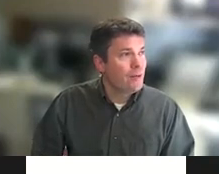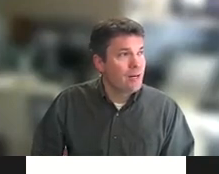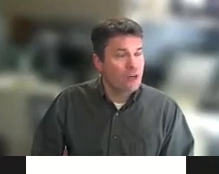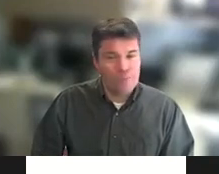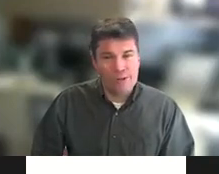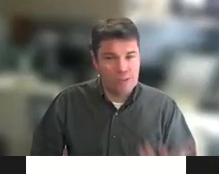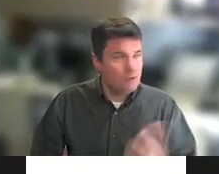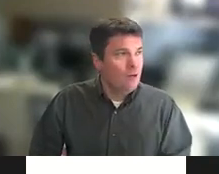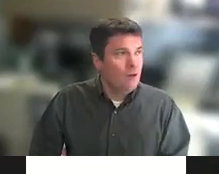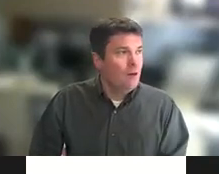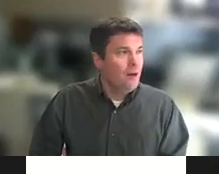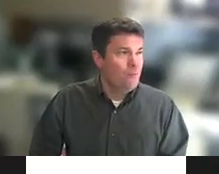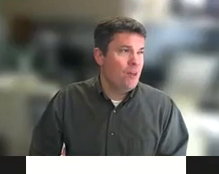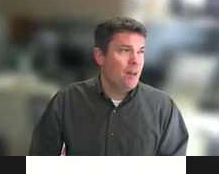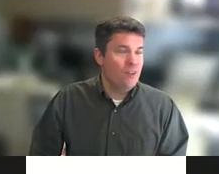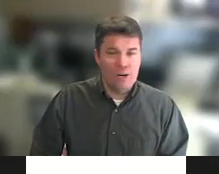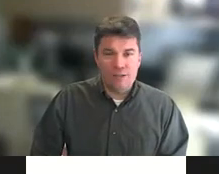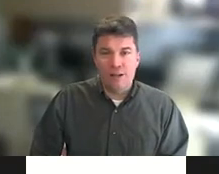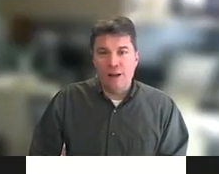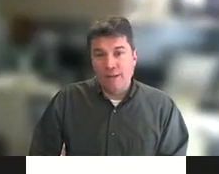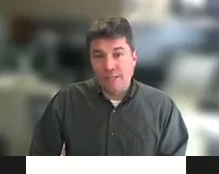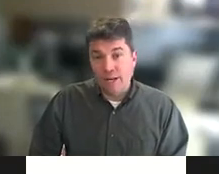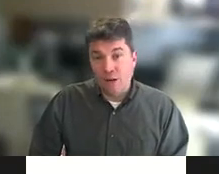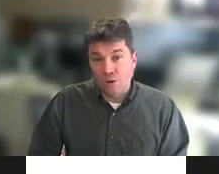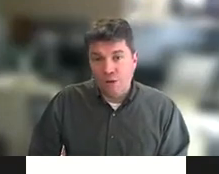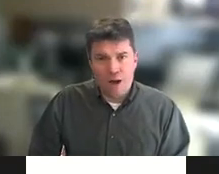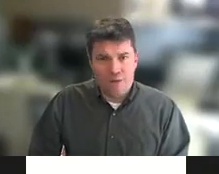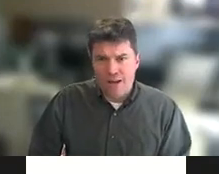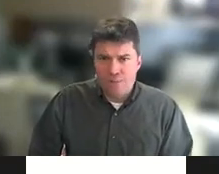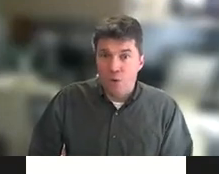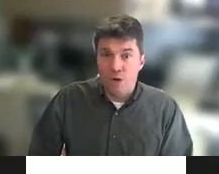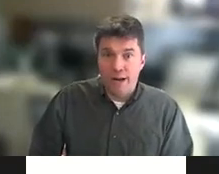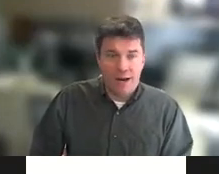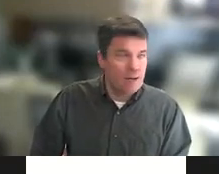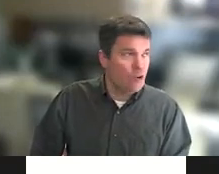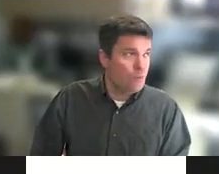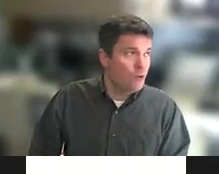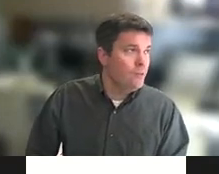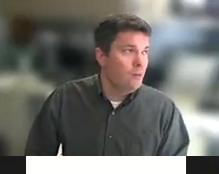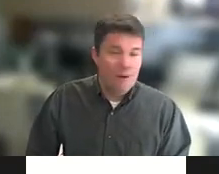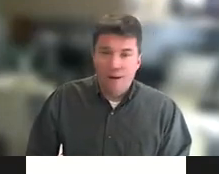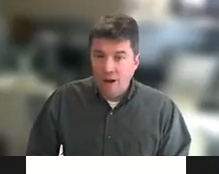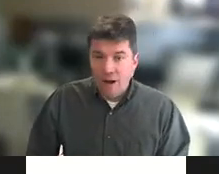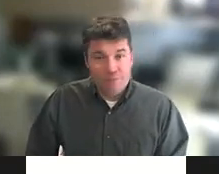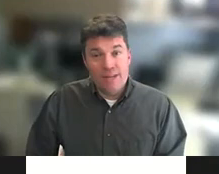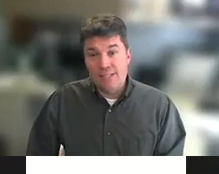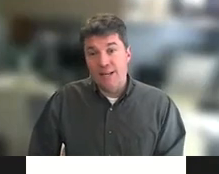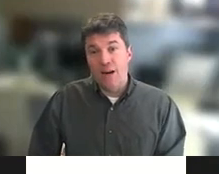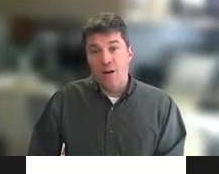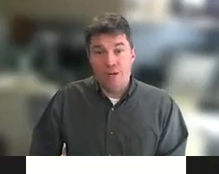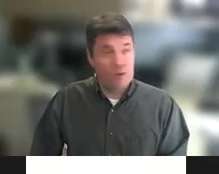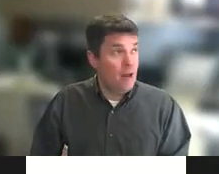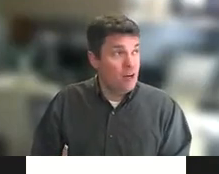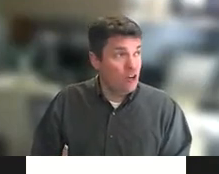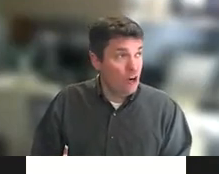All right, requesting interpreters. I put that in there because a lot of places I go to, they often ask me, where can I get an interpreter? A lot of